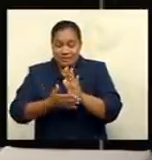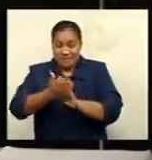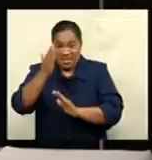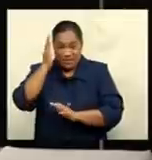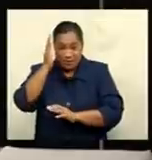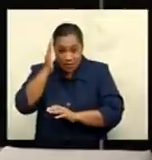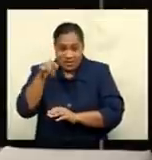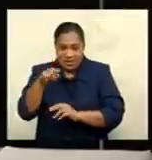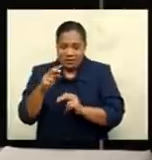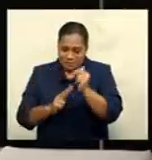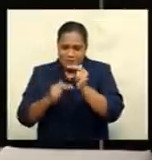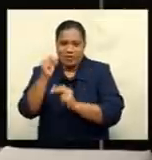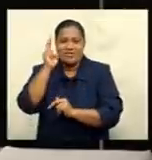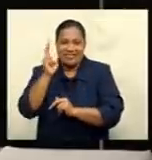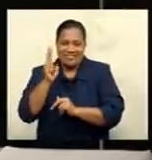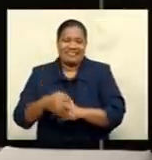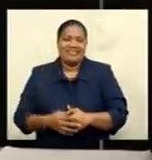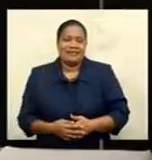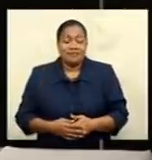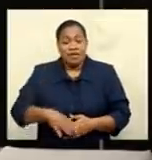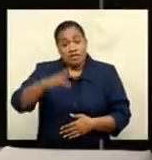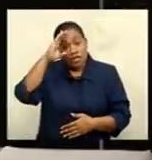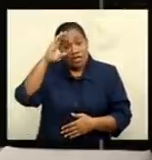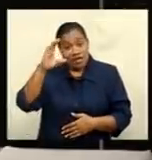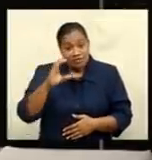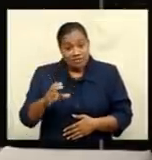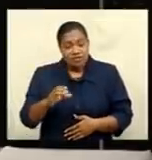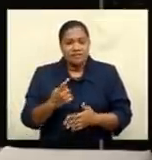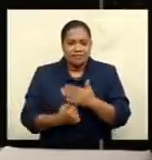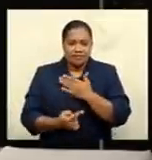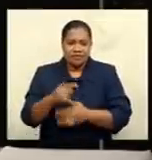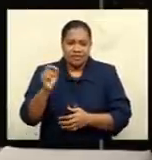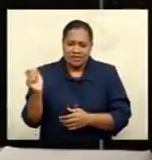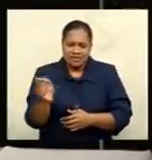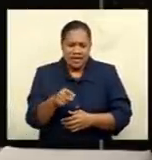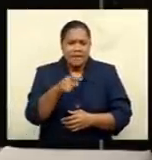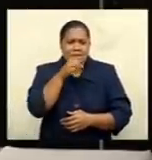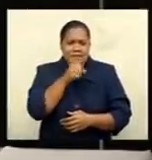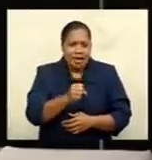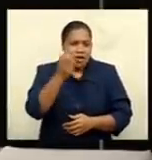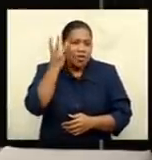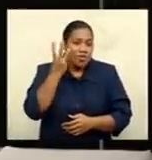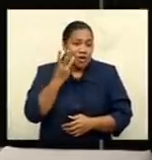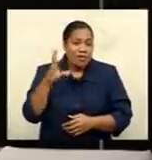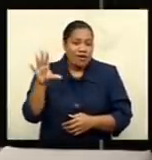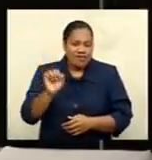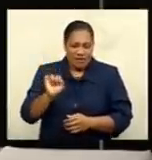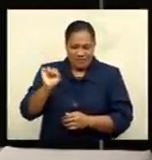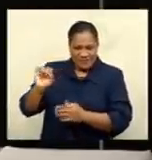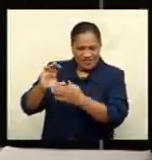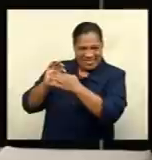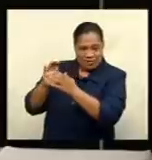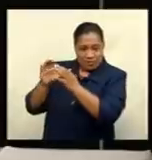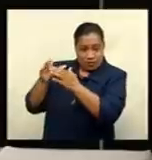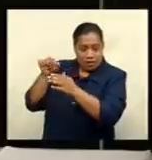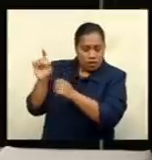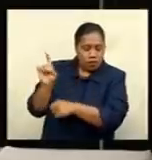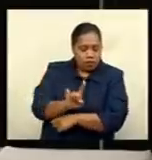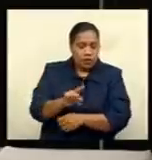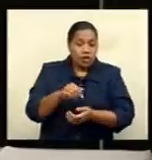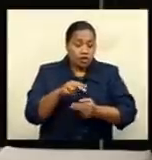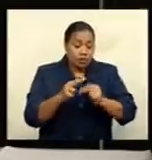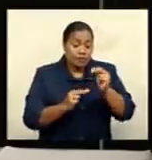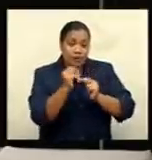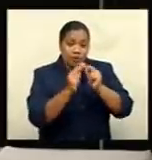Australian government. The country has also sent its men and women in the Defence Forces to build the classrooms, which will have